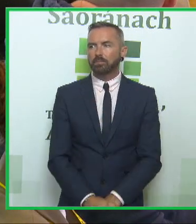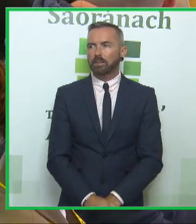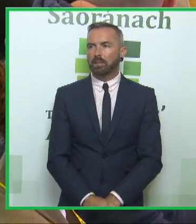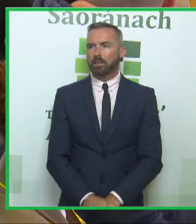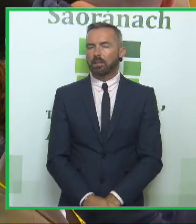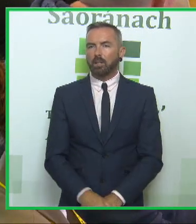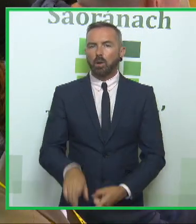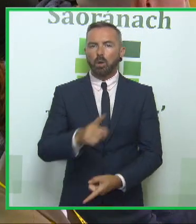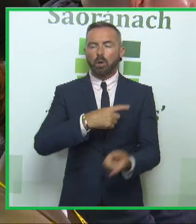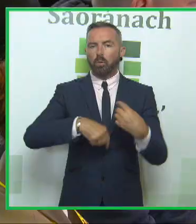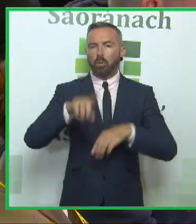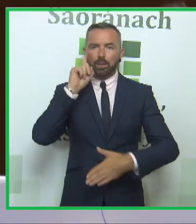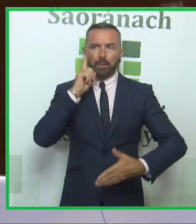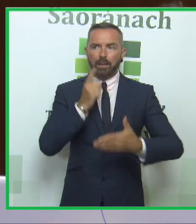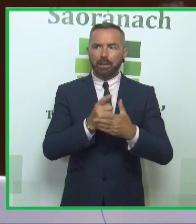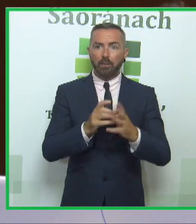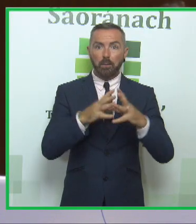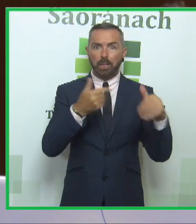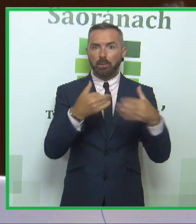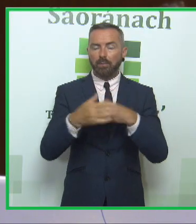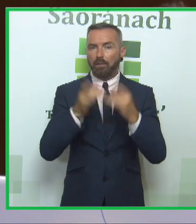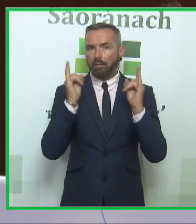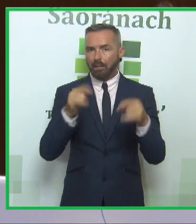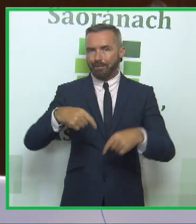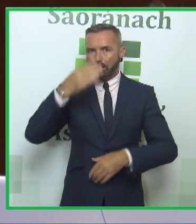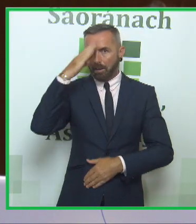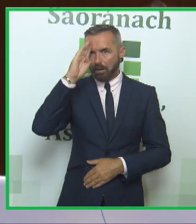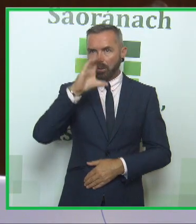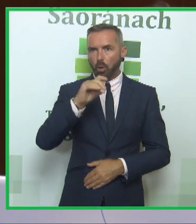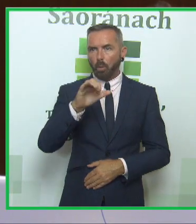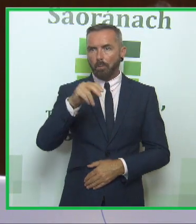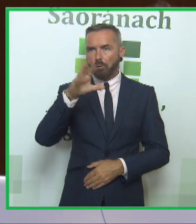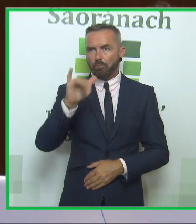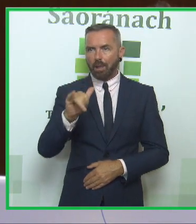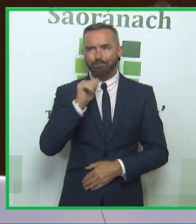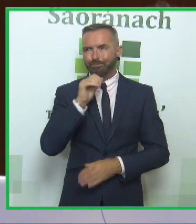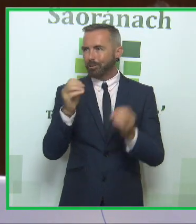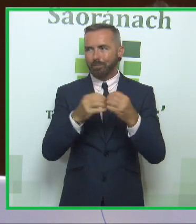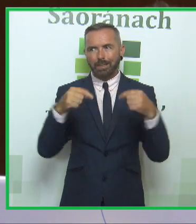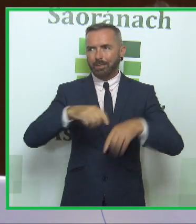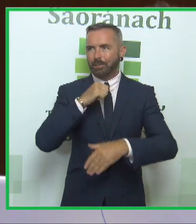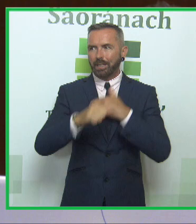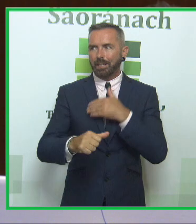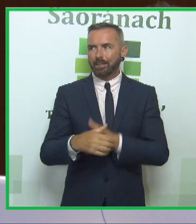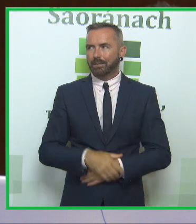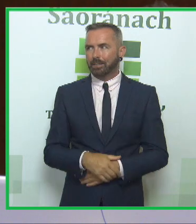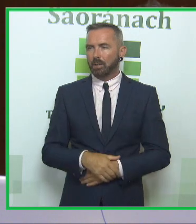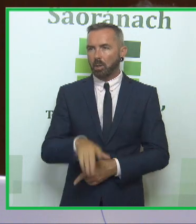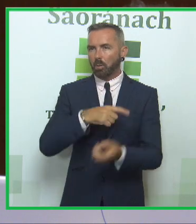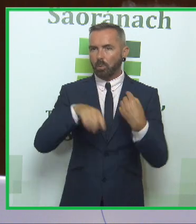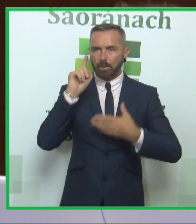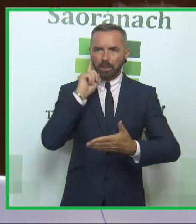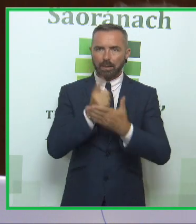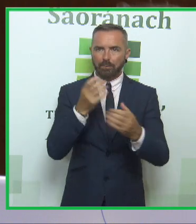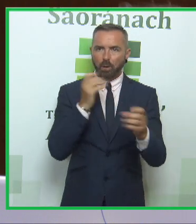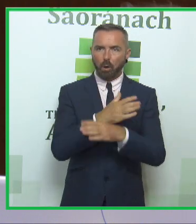of the largest providers of help in Ireland, Cúnmara, haven't been mentioned here today, and we believe that all providers should